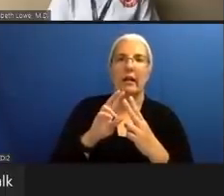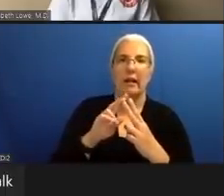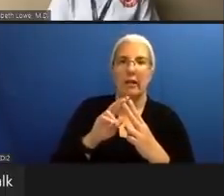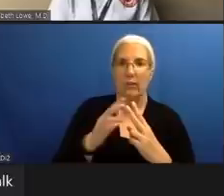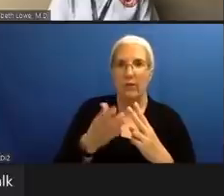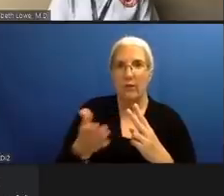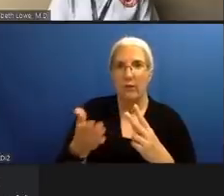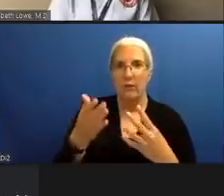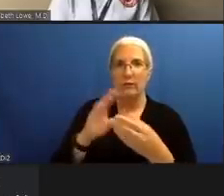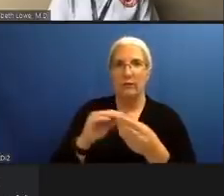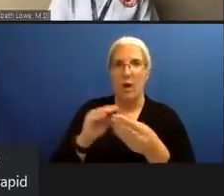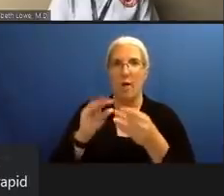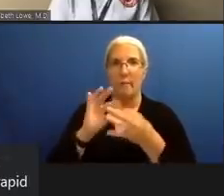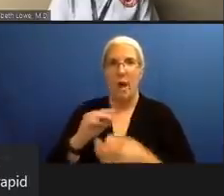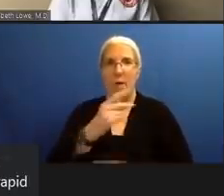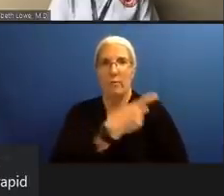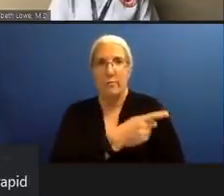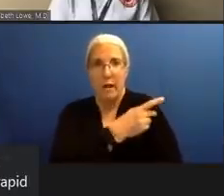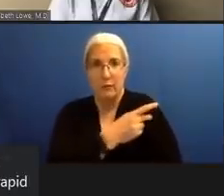testing modalities?